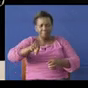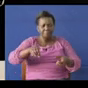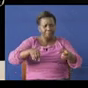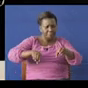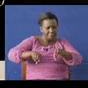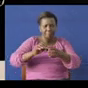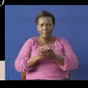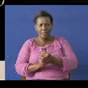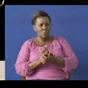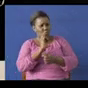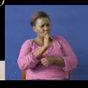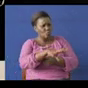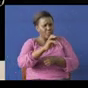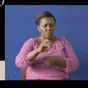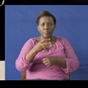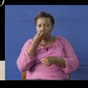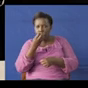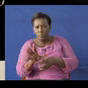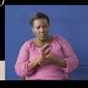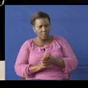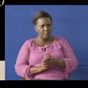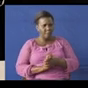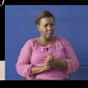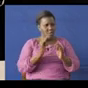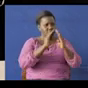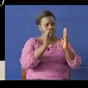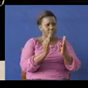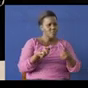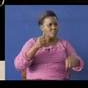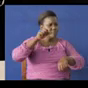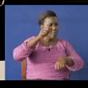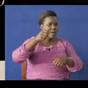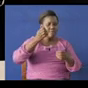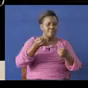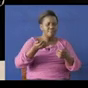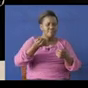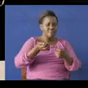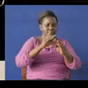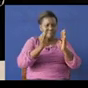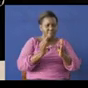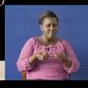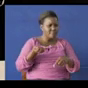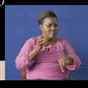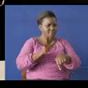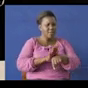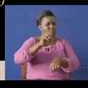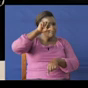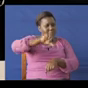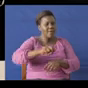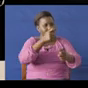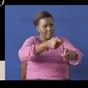chemical spills, nuclear spills, littering, poor methods of farming, and others.